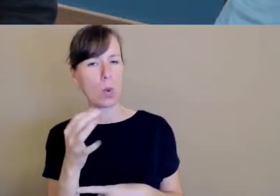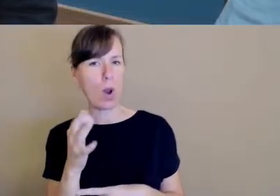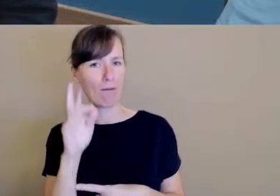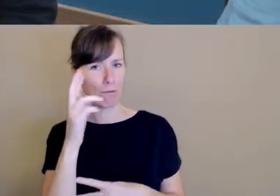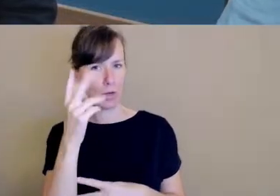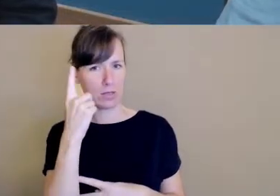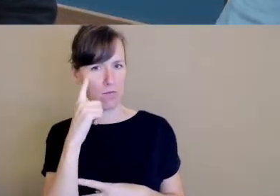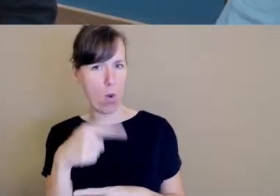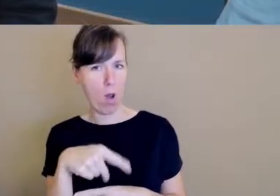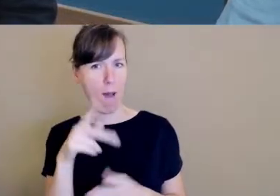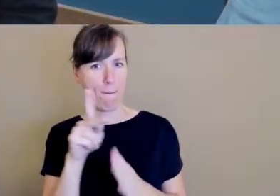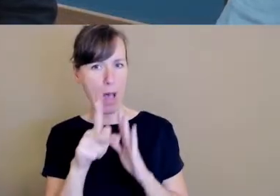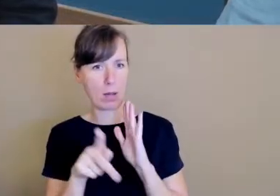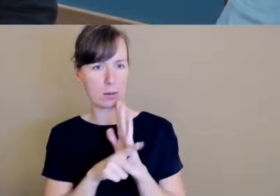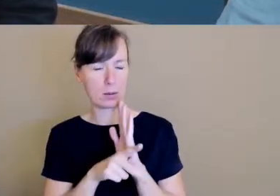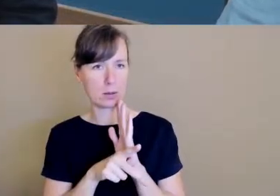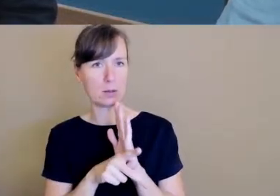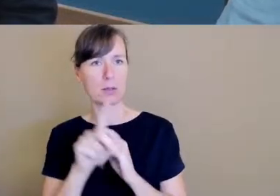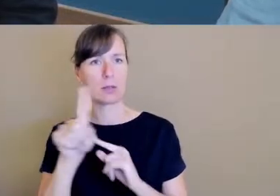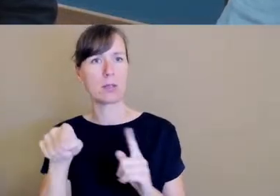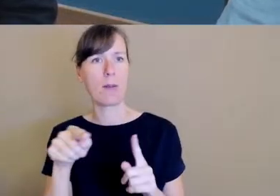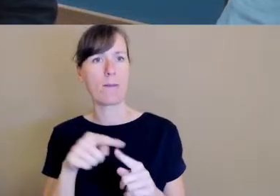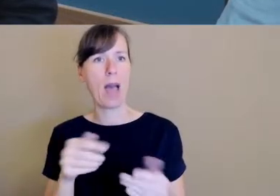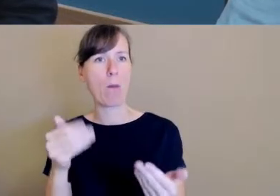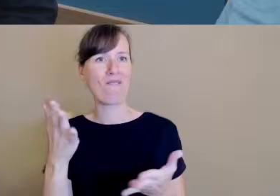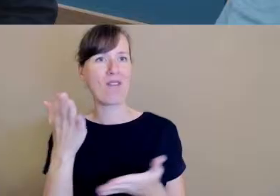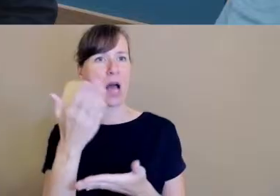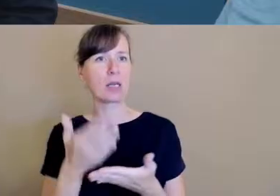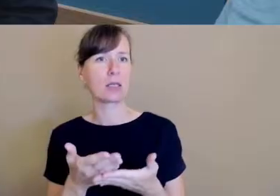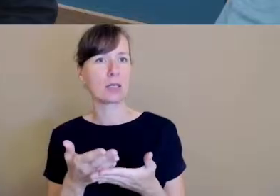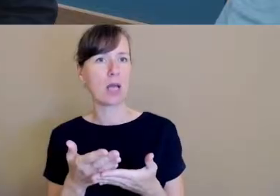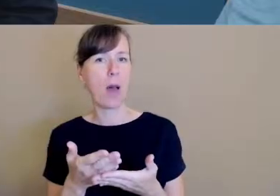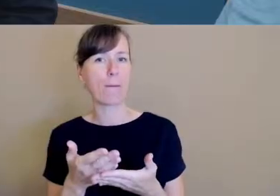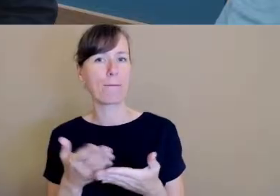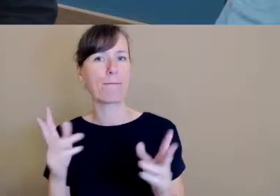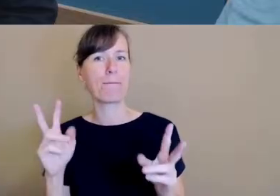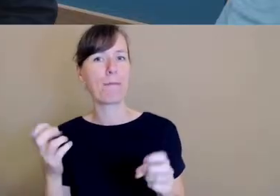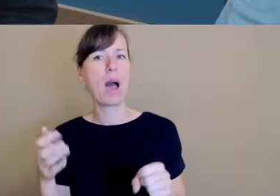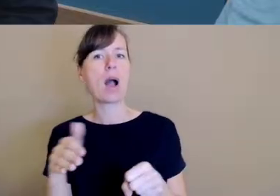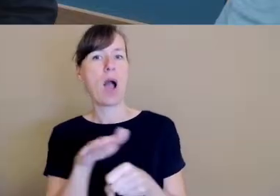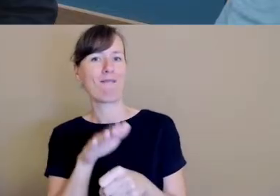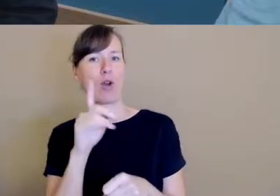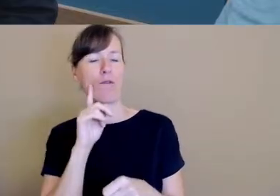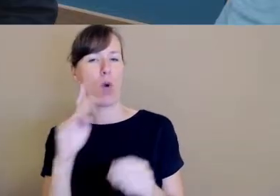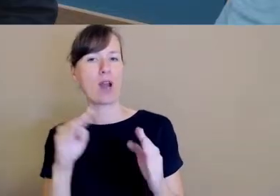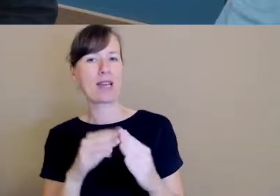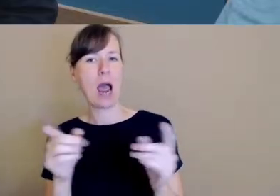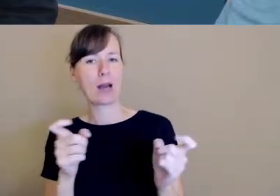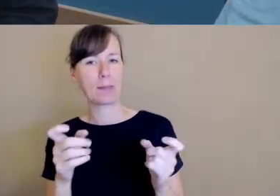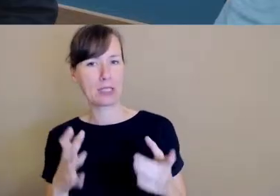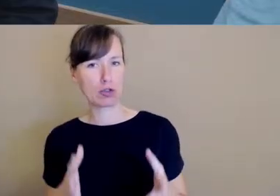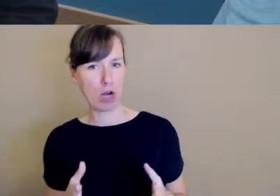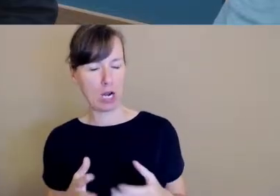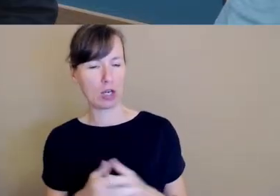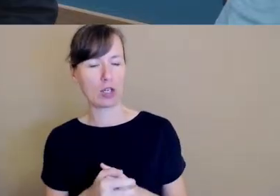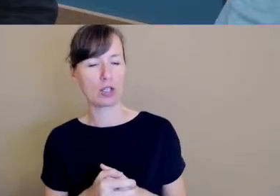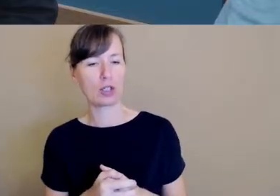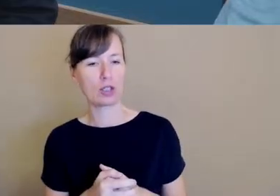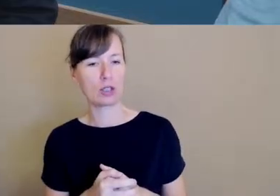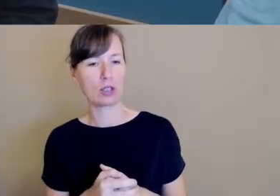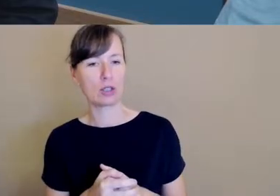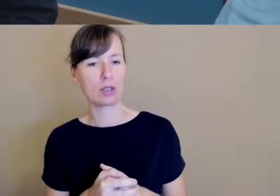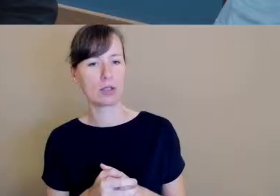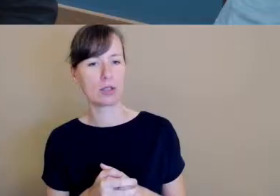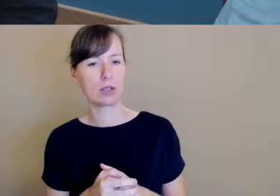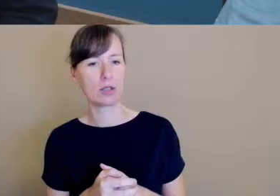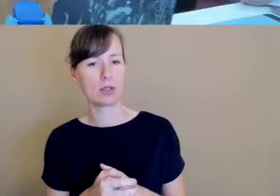about providing some cover for the town administrator, right? The town administrator, whoever